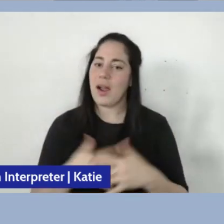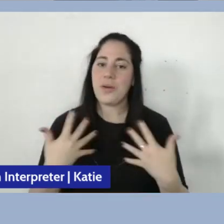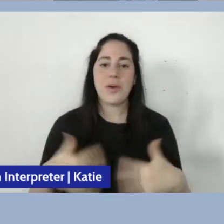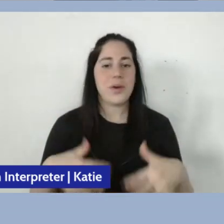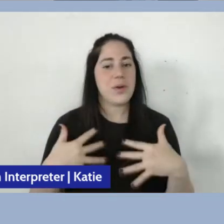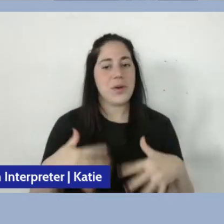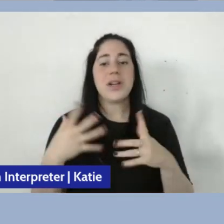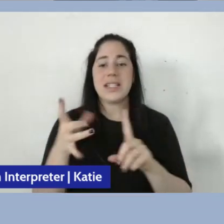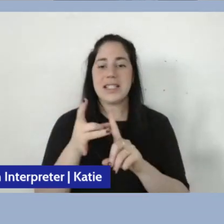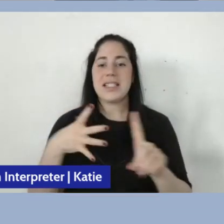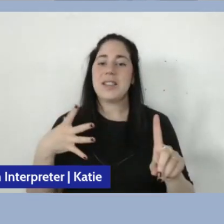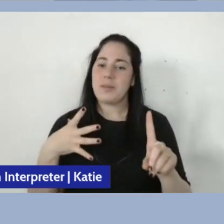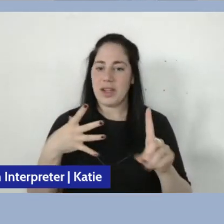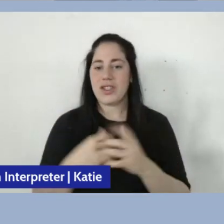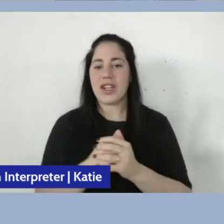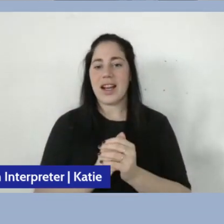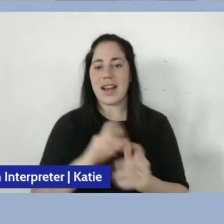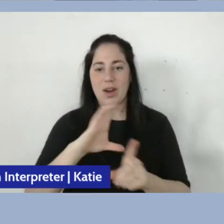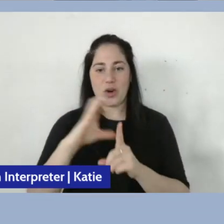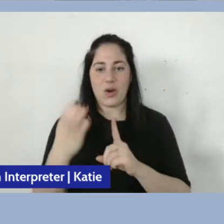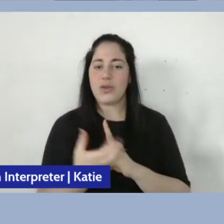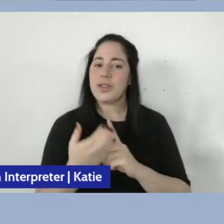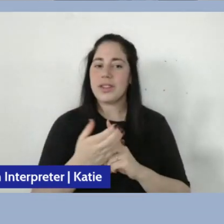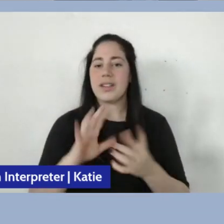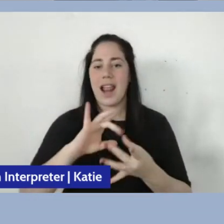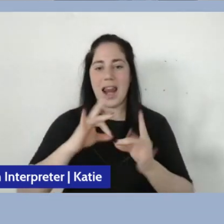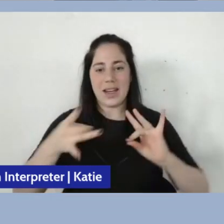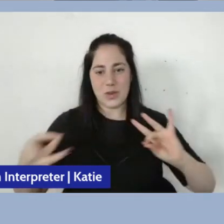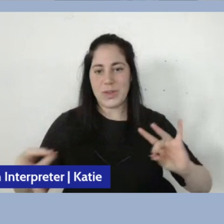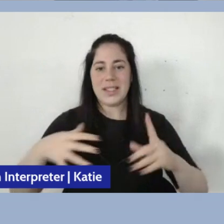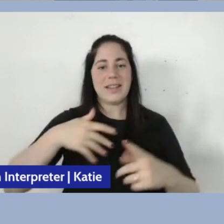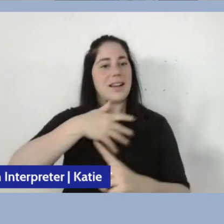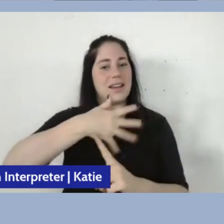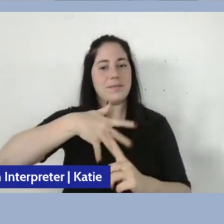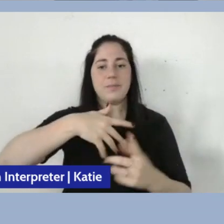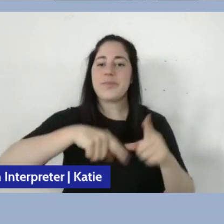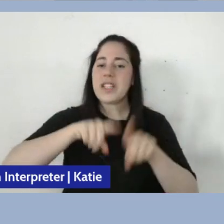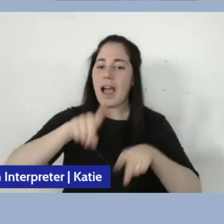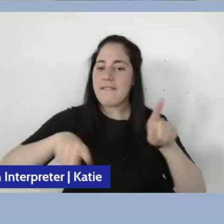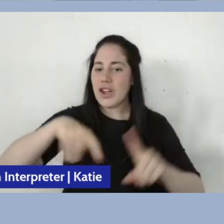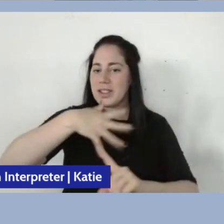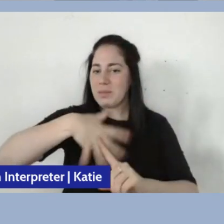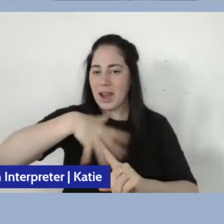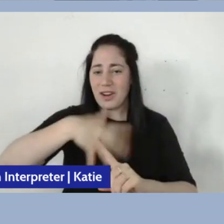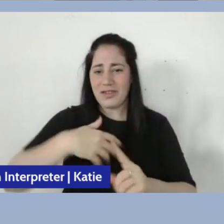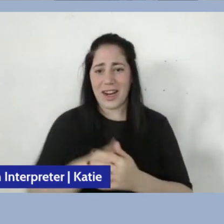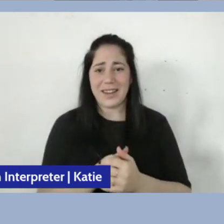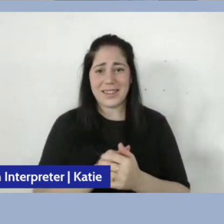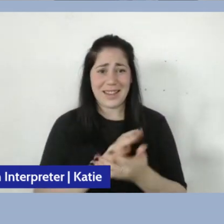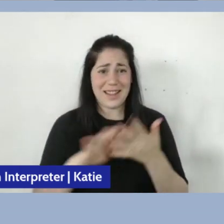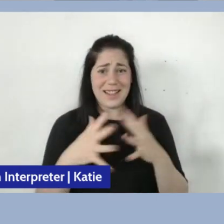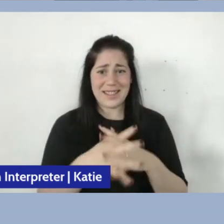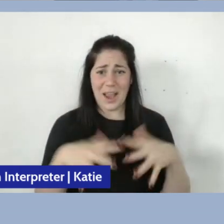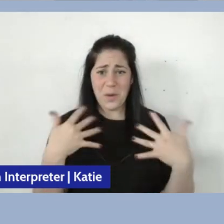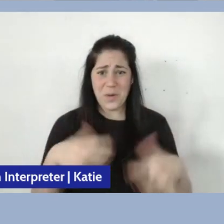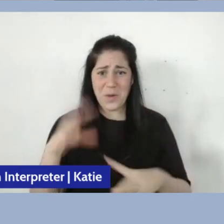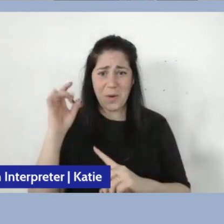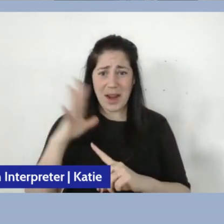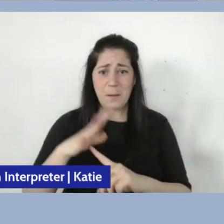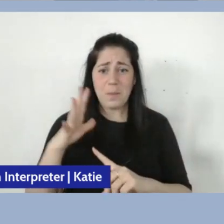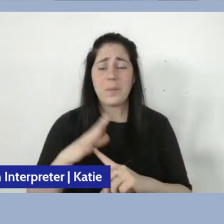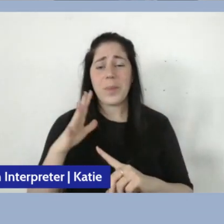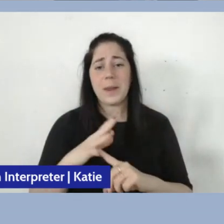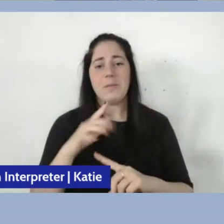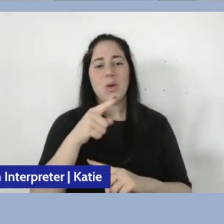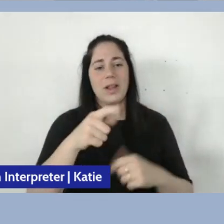linguistically diverse background, I think that just really demonstrates how critical this training is and just how important it is for people